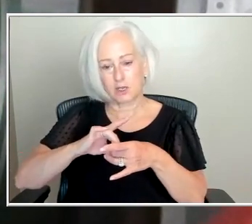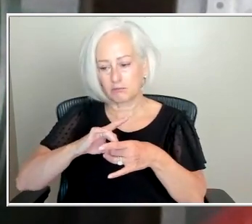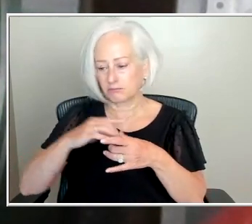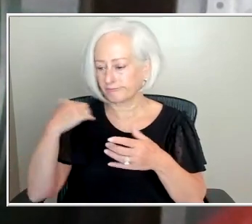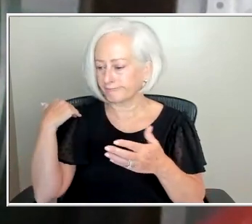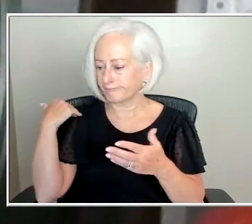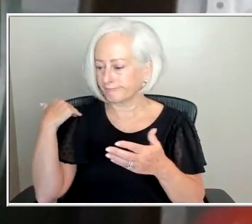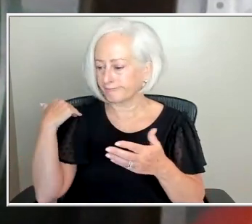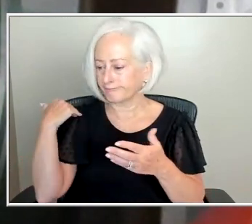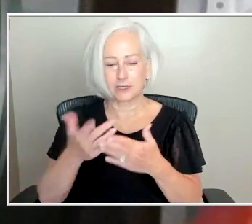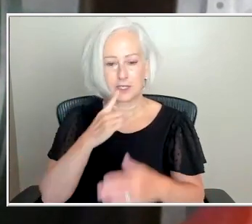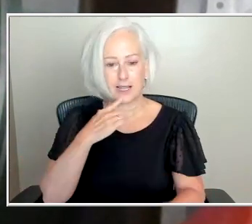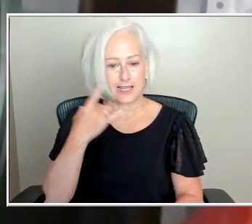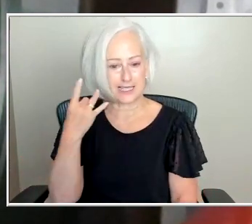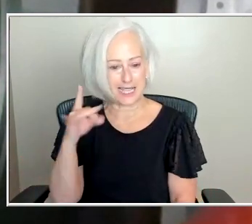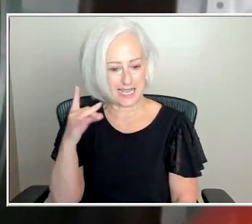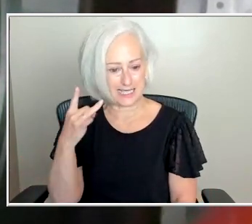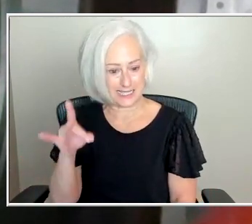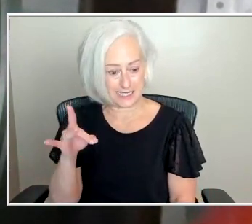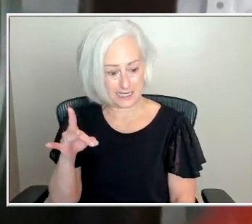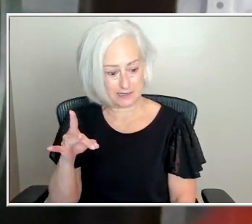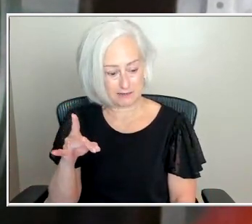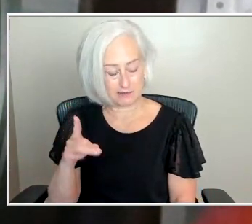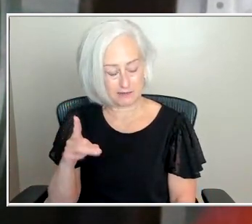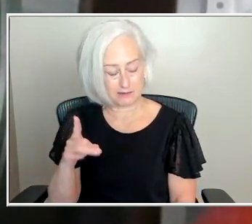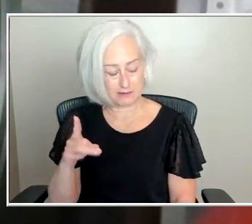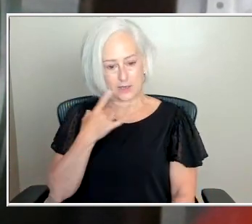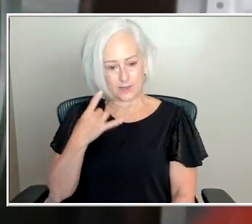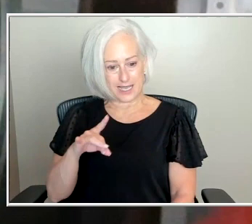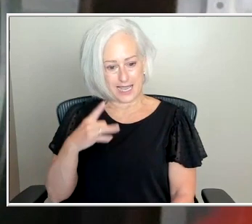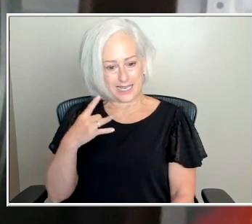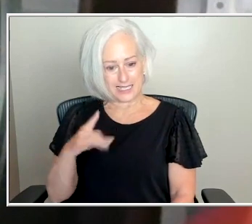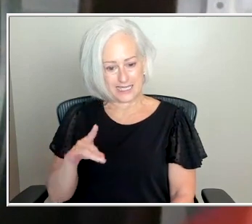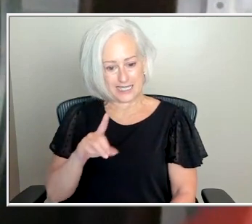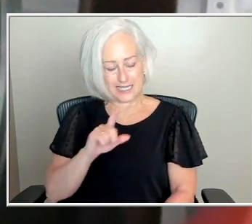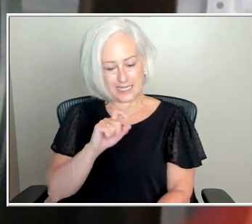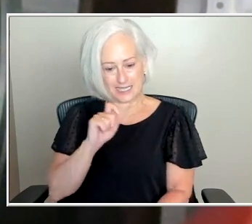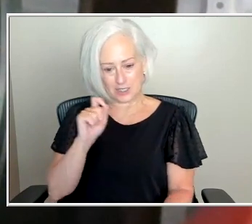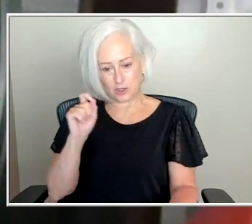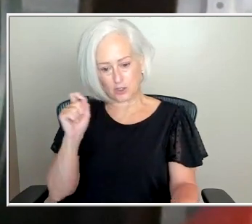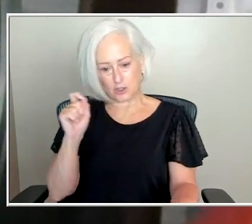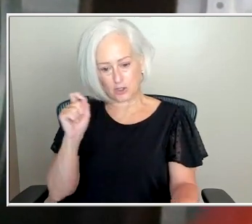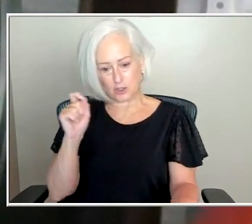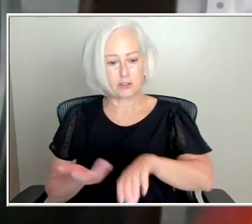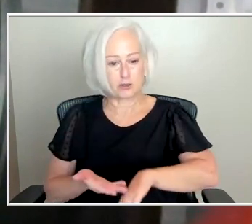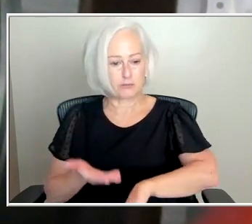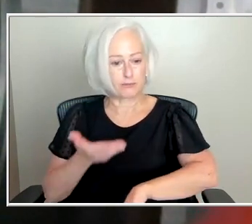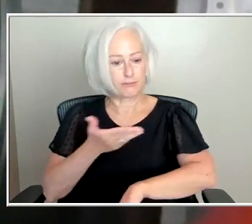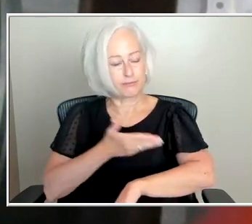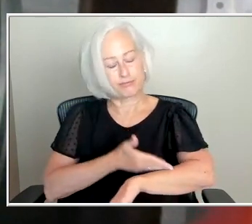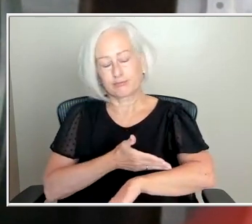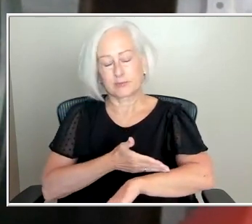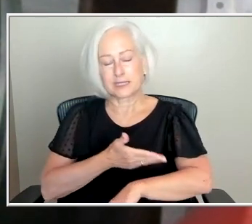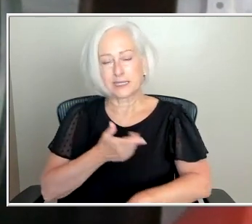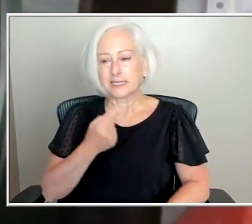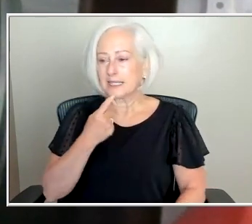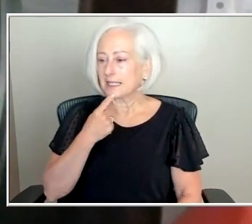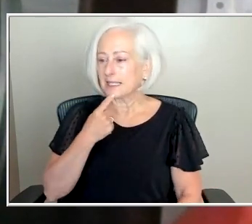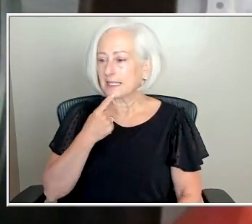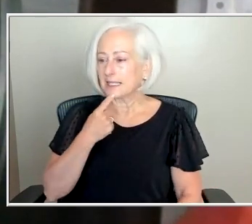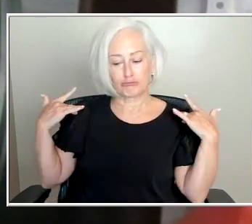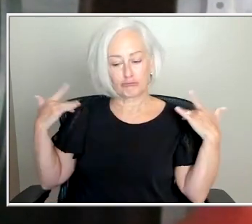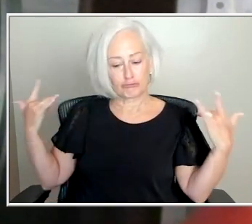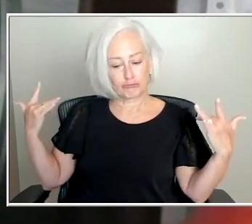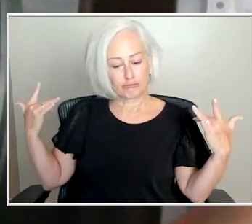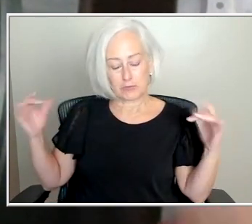was 18. And when I turned 18, it's like it changed overnight for the better. He just told me, he said, look, I've done all I can up until